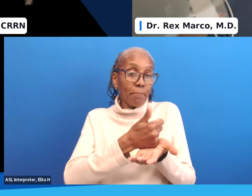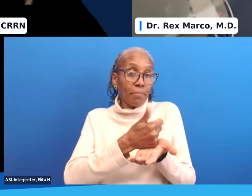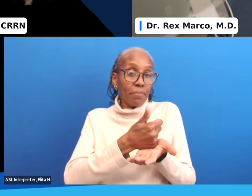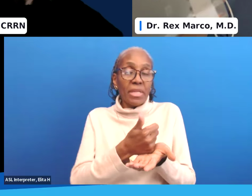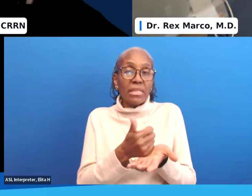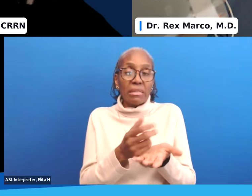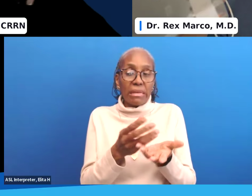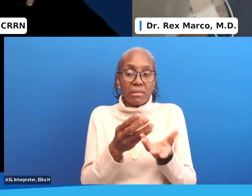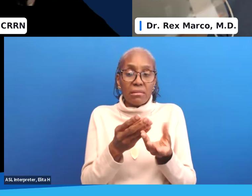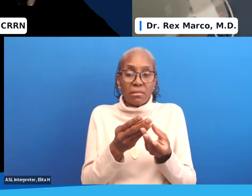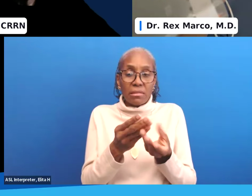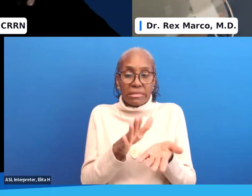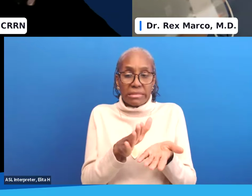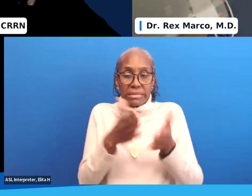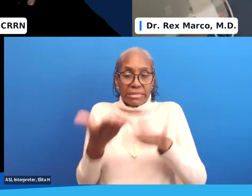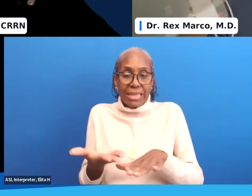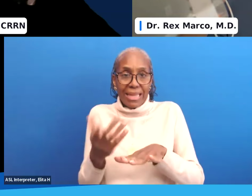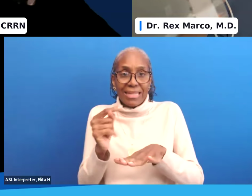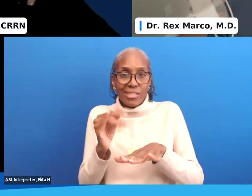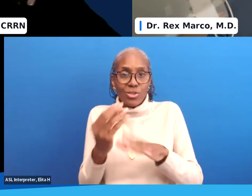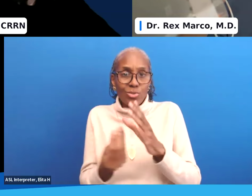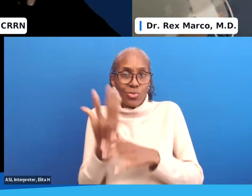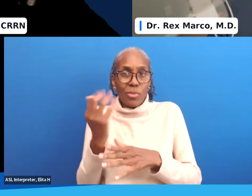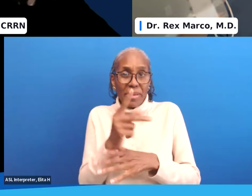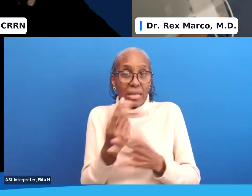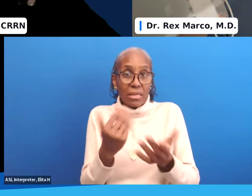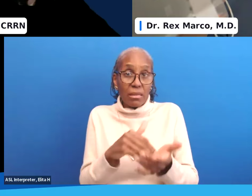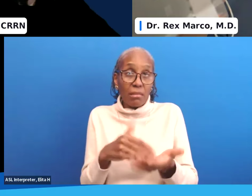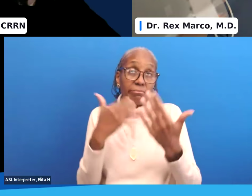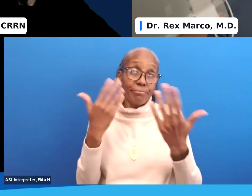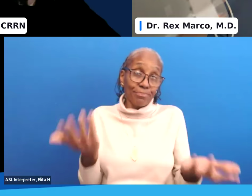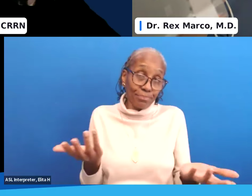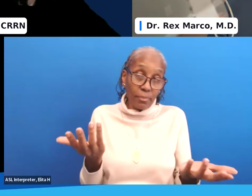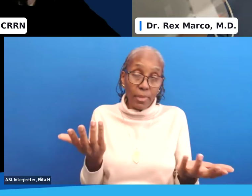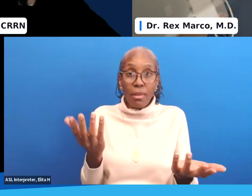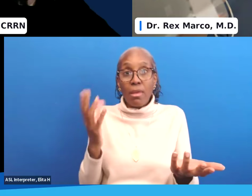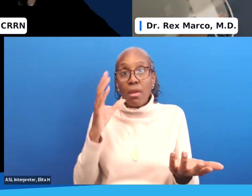dead tissue regenerate? Uh, I think that's